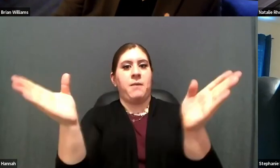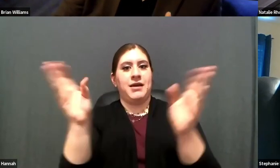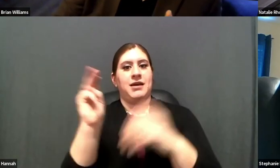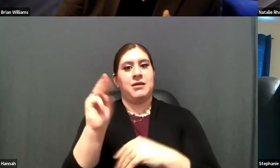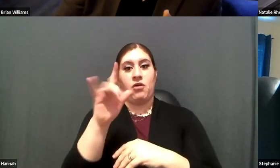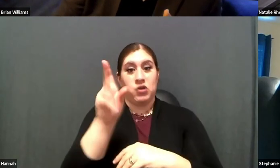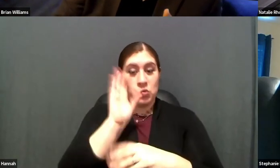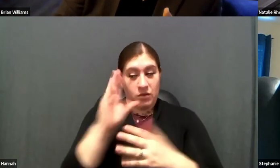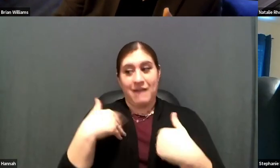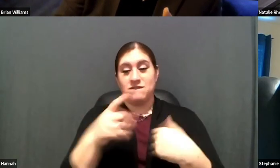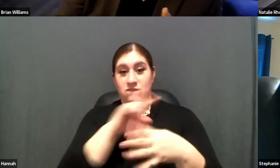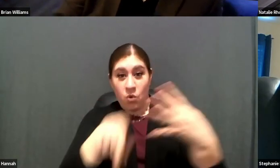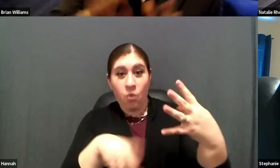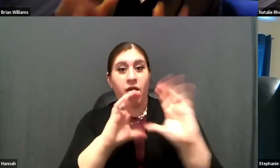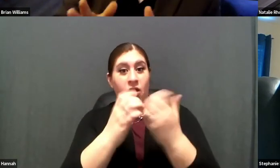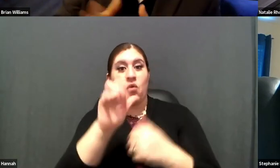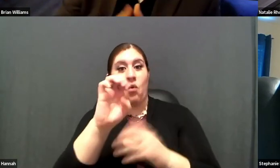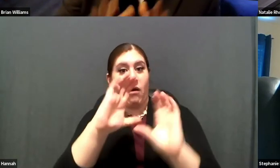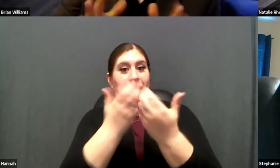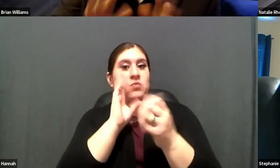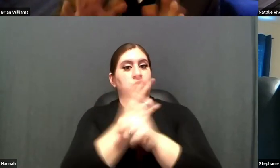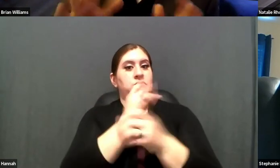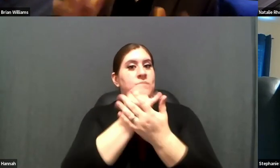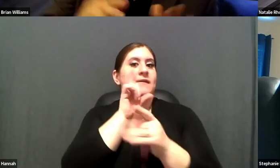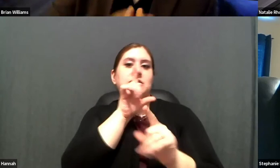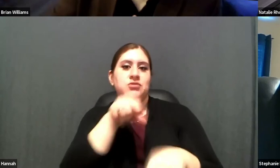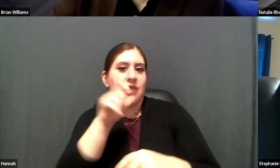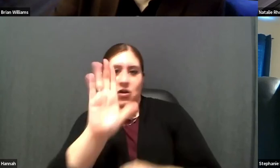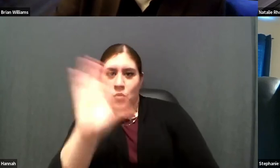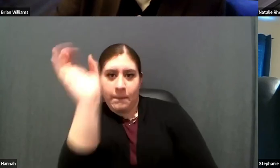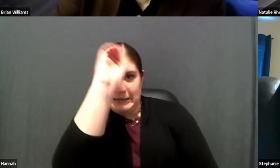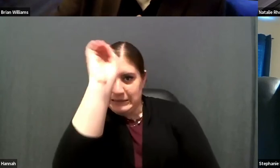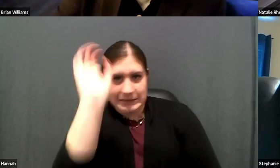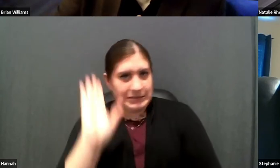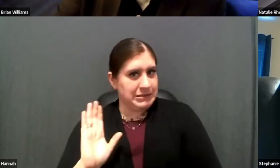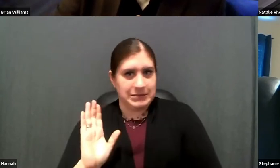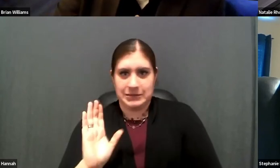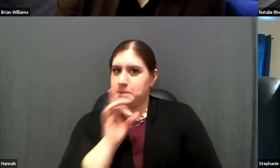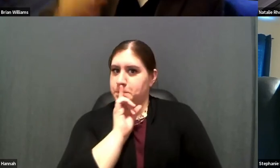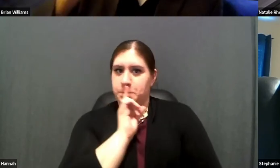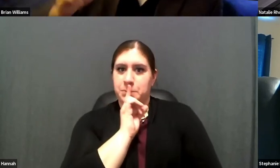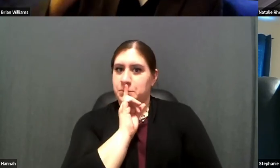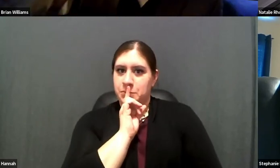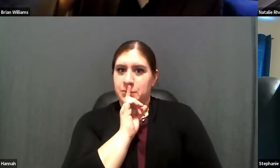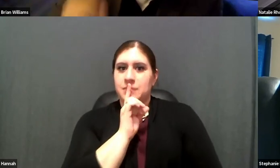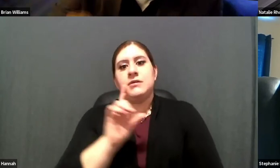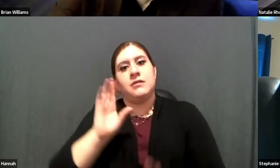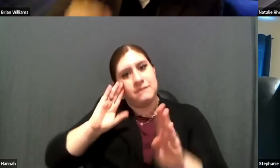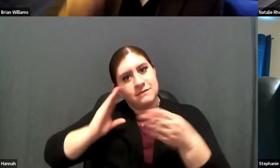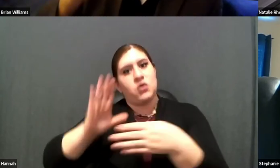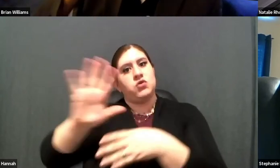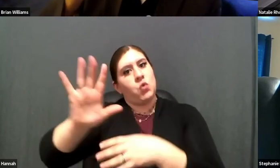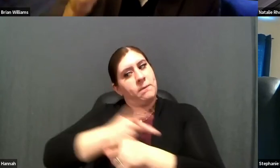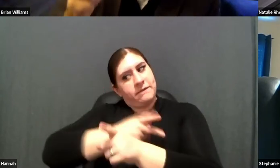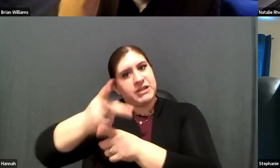core courses to answer this. Because got to remember, it's not about your opinion and how it thinks should be done. It's about your